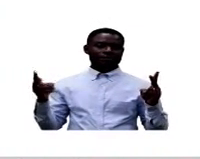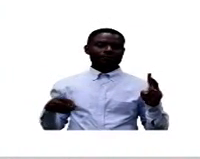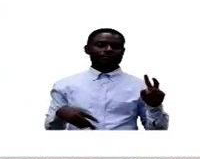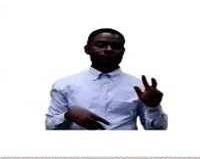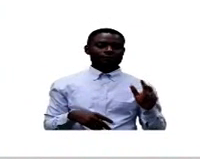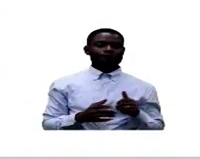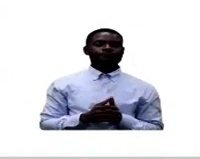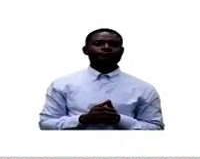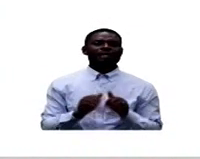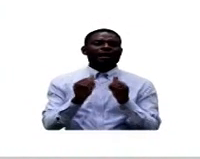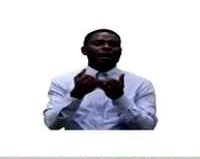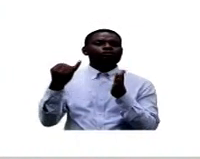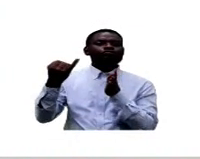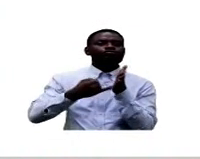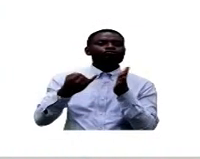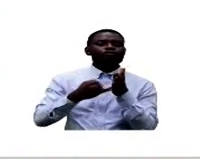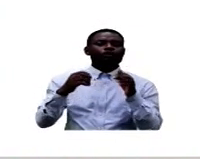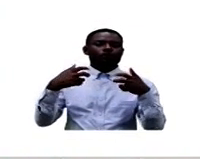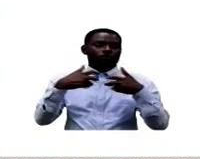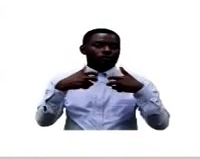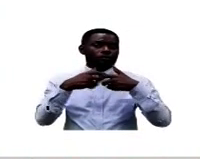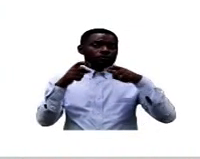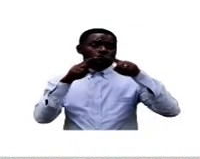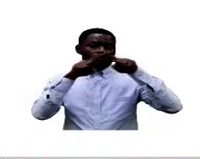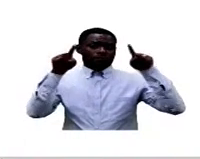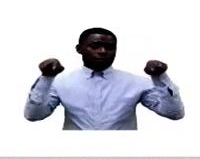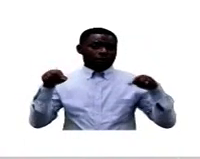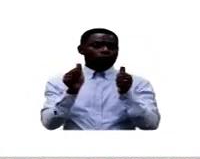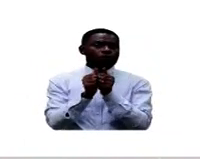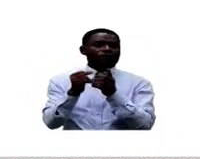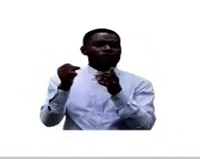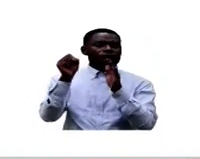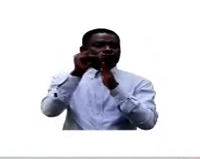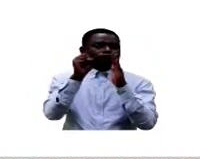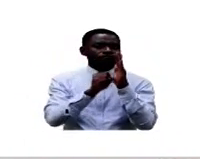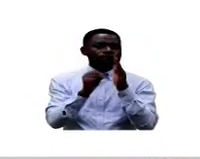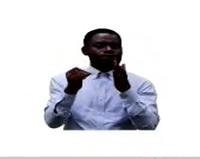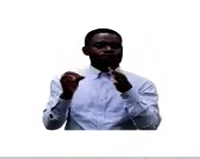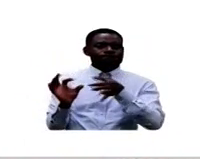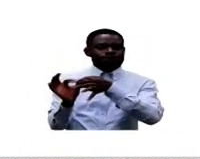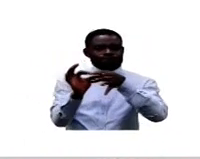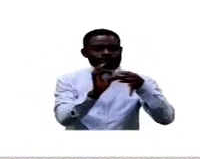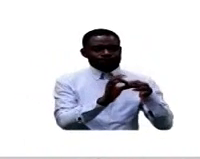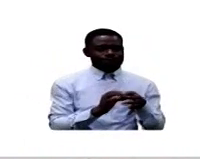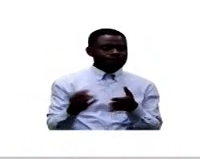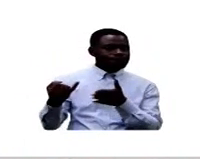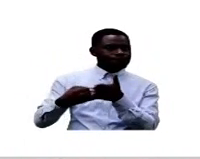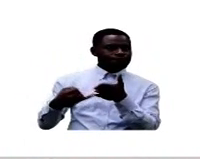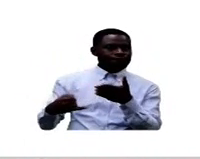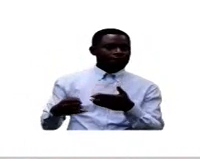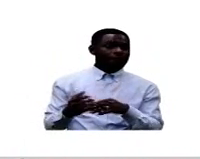Now let's look at how to draw an electrical circuit with the assembles. In our previous lesson, we learned on how